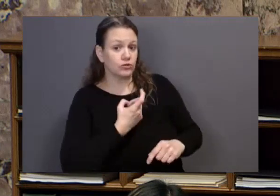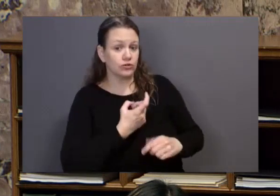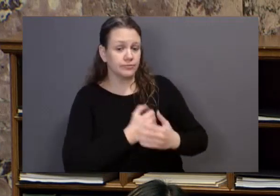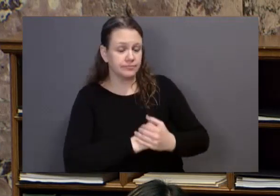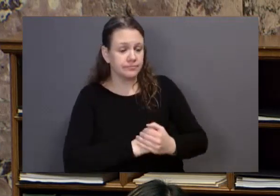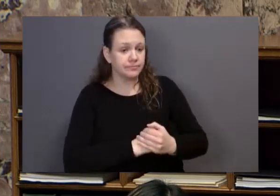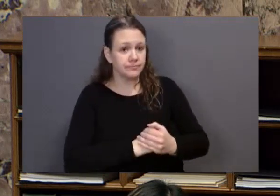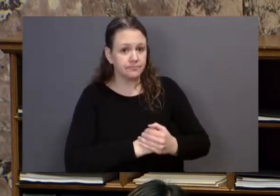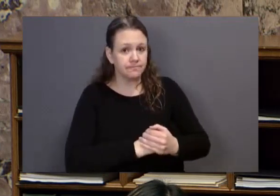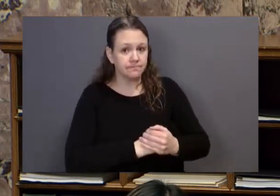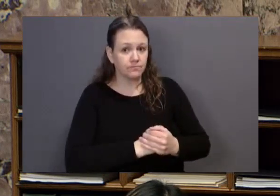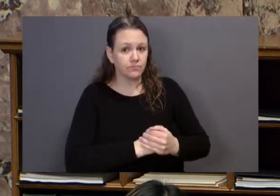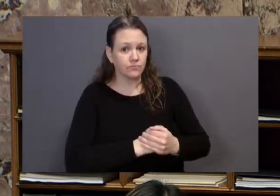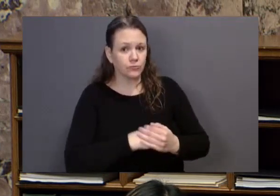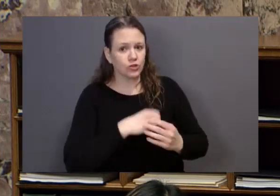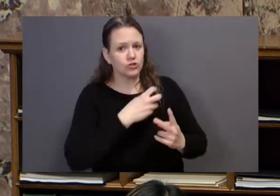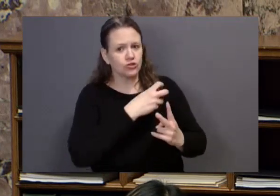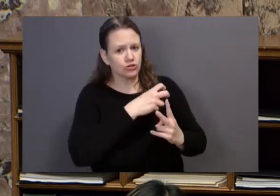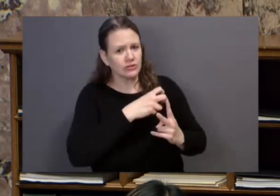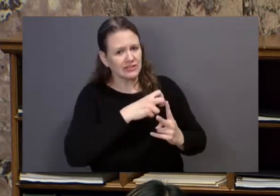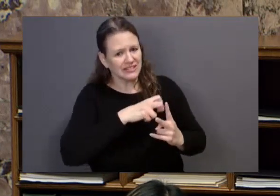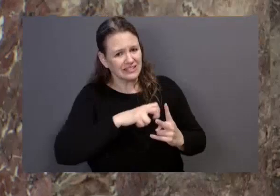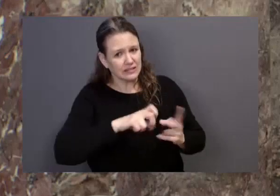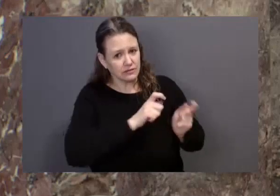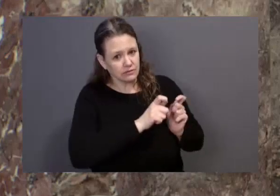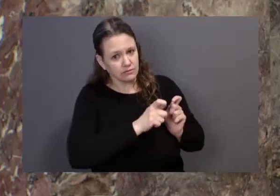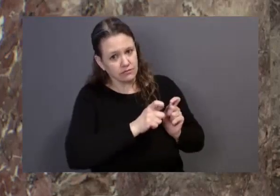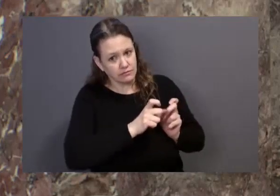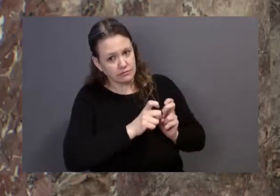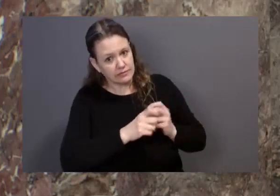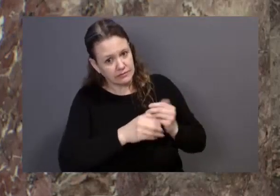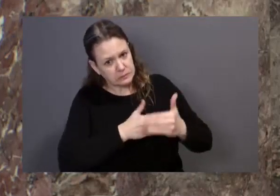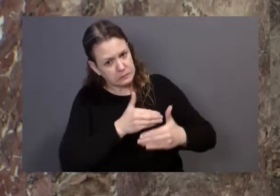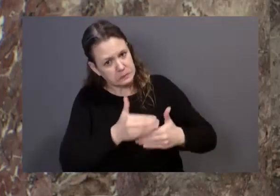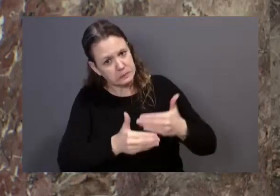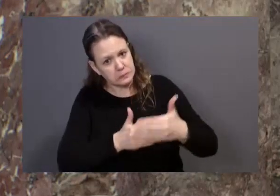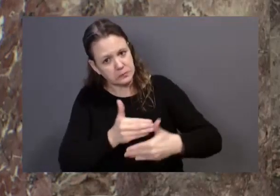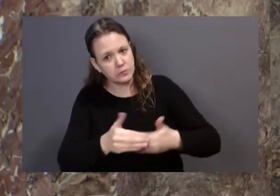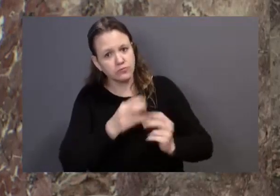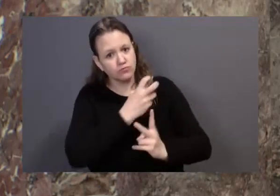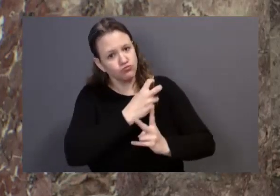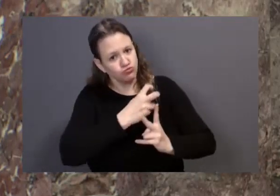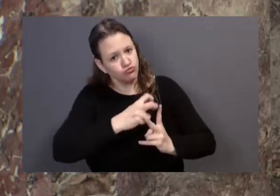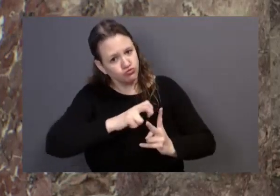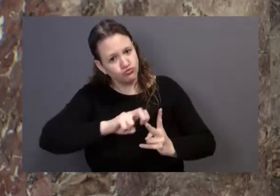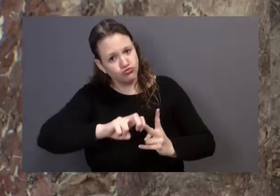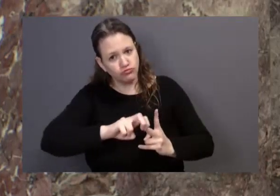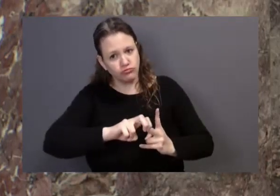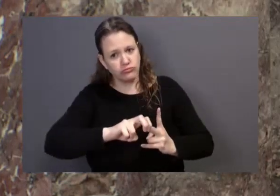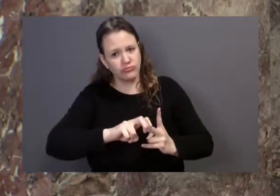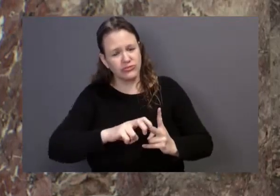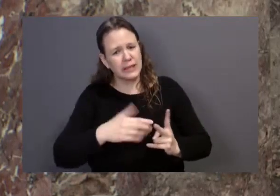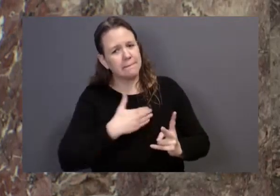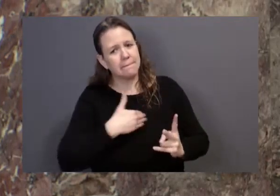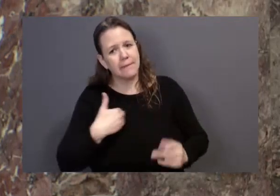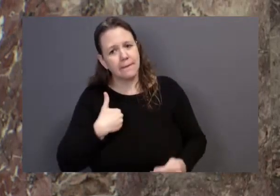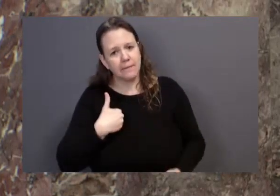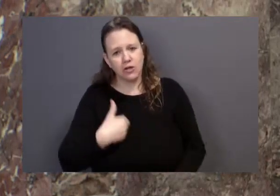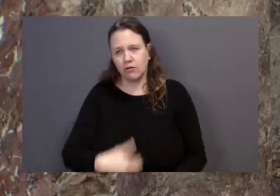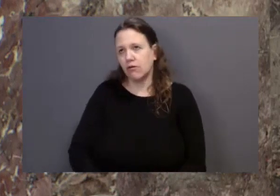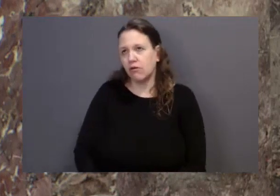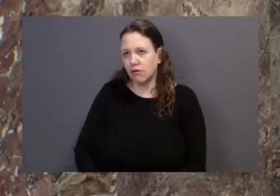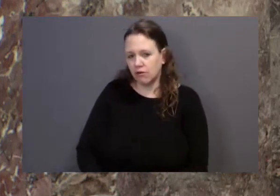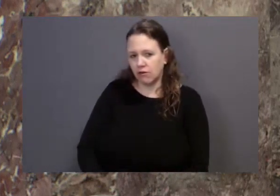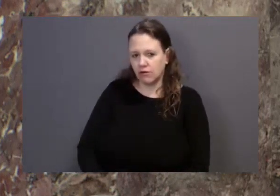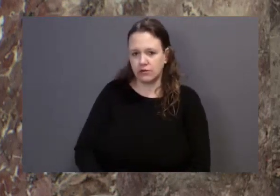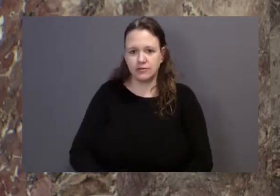The transition continues. And the member can shake his head, but the reality is this. The law of the province of British Columbia